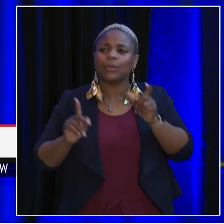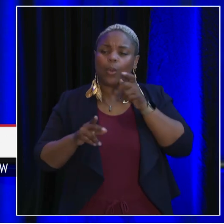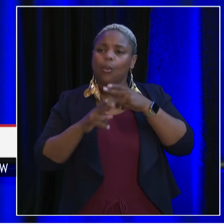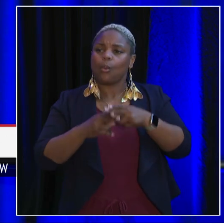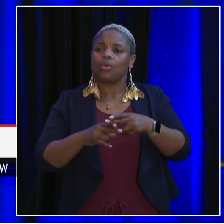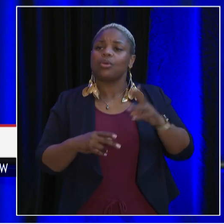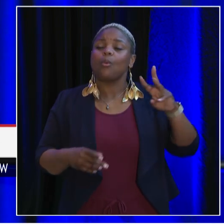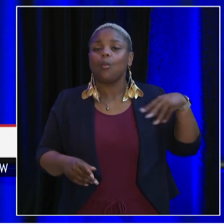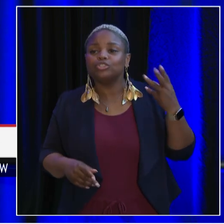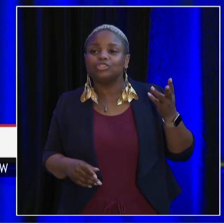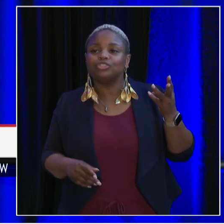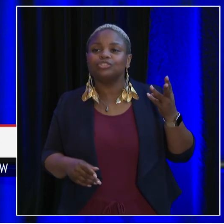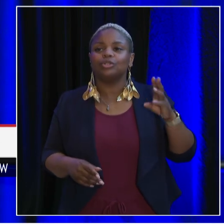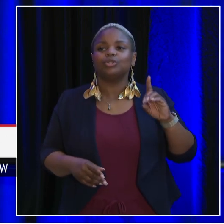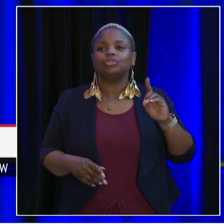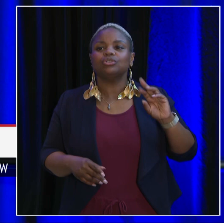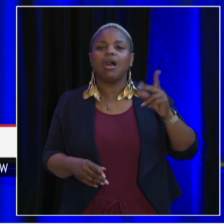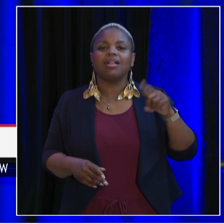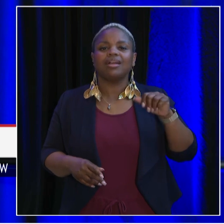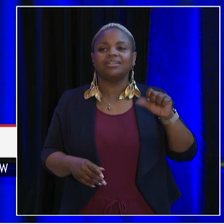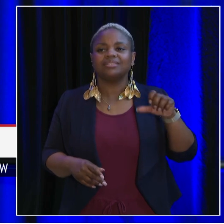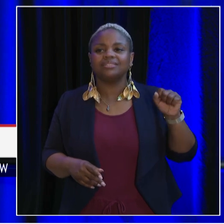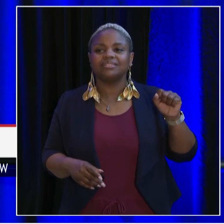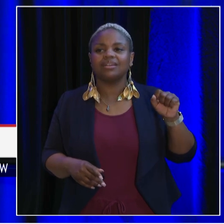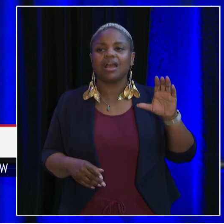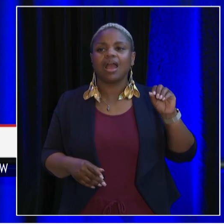the future. Yes.